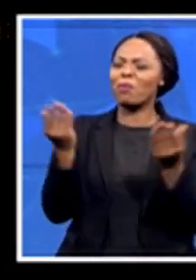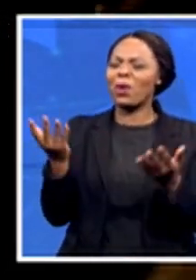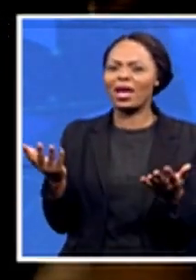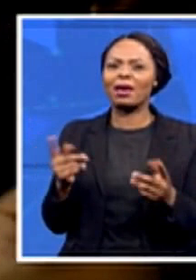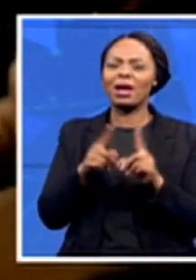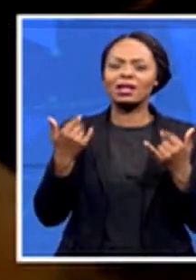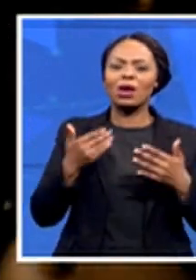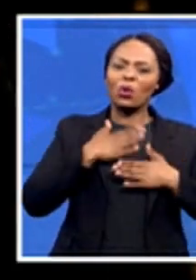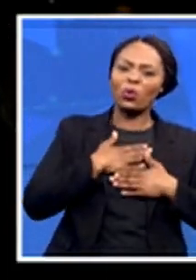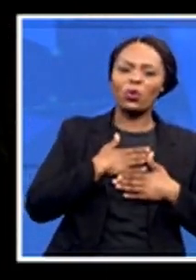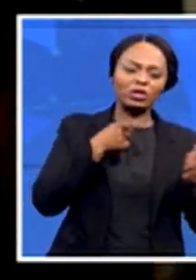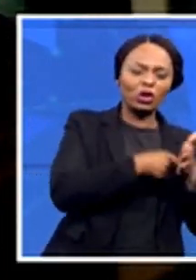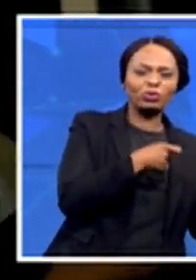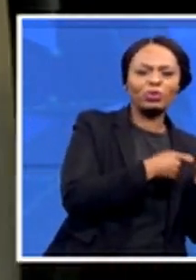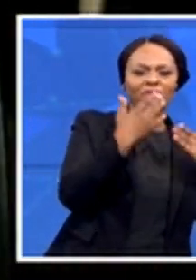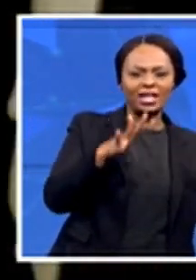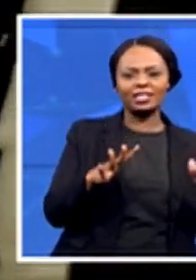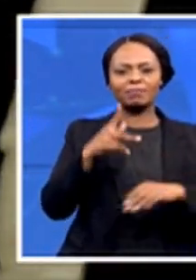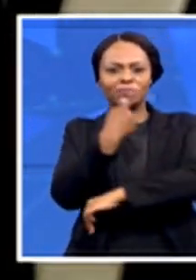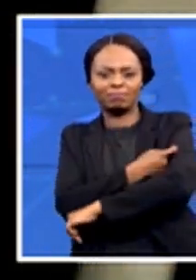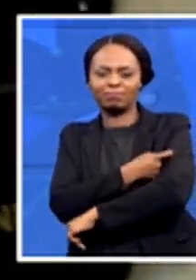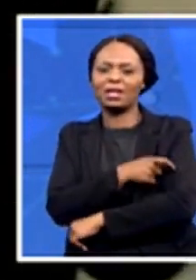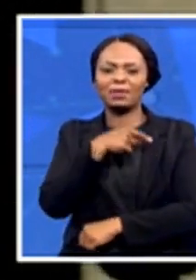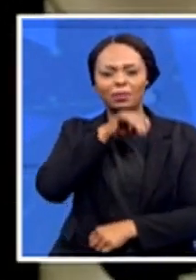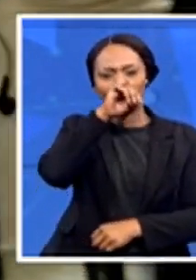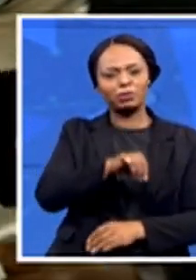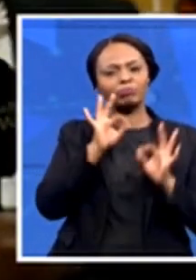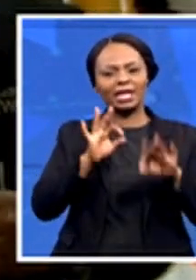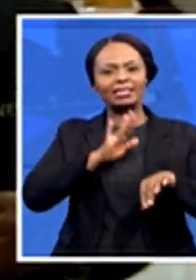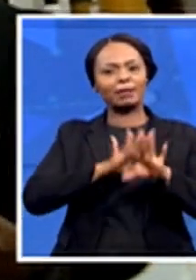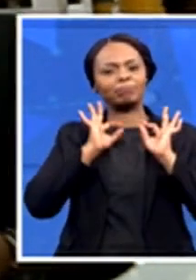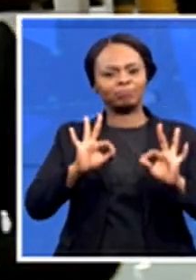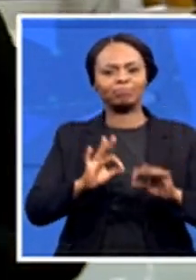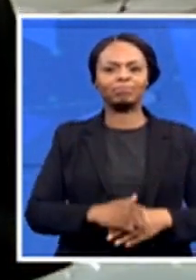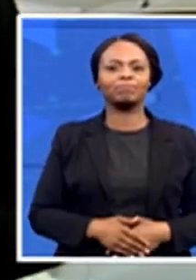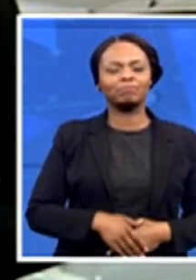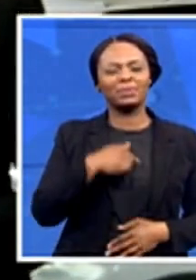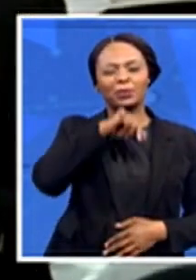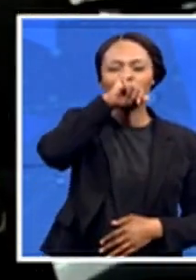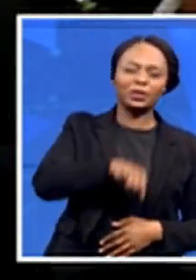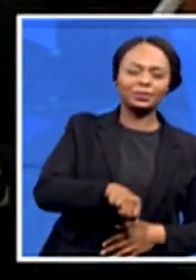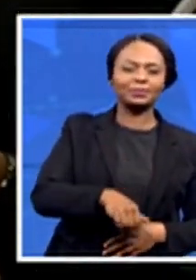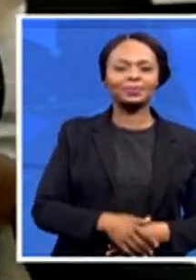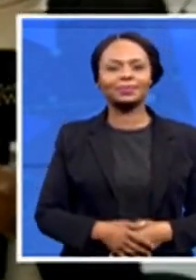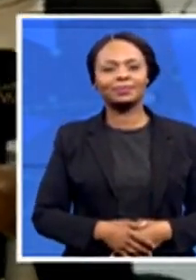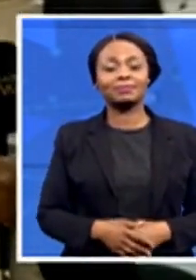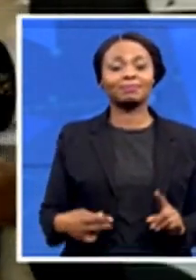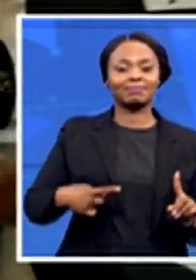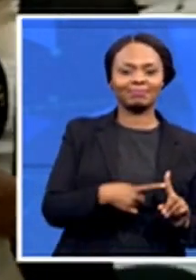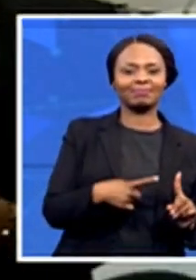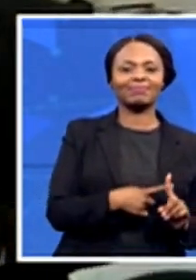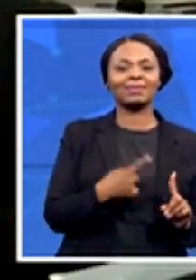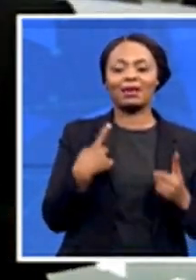it. I thank you and all the best. All right, thank you. Well, that was one of the people who have came here, one of the shoppers who have came